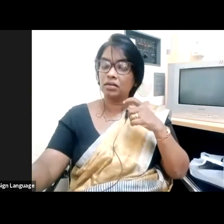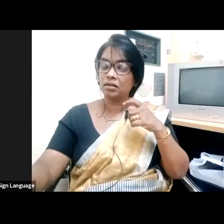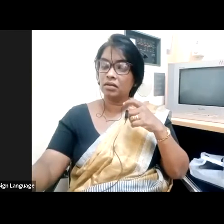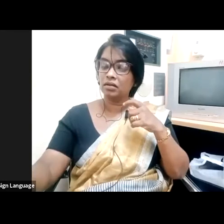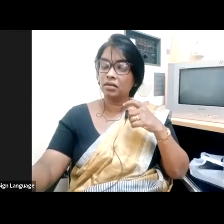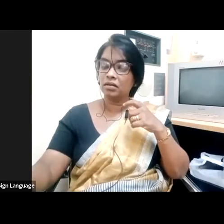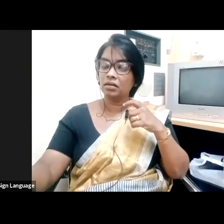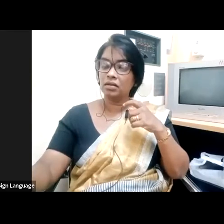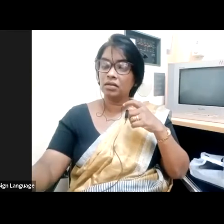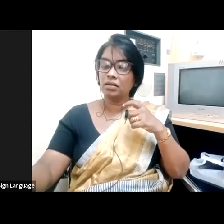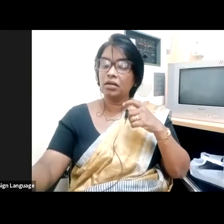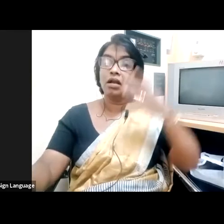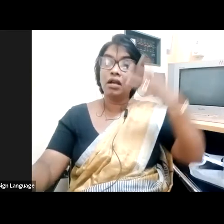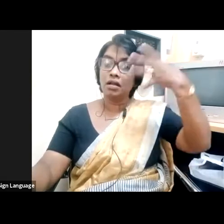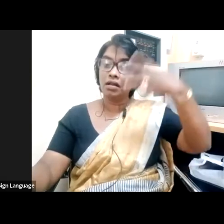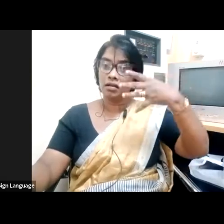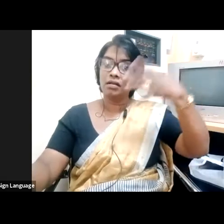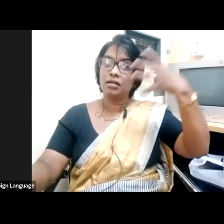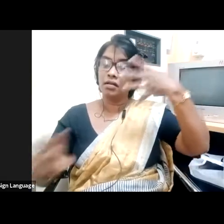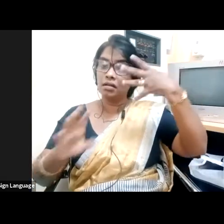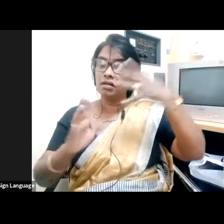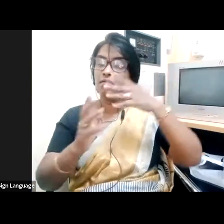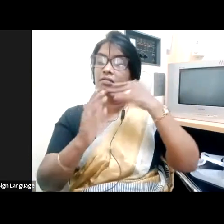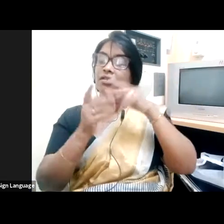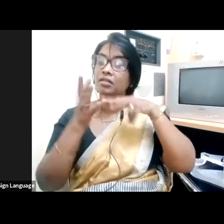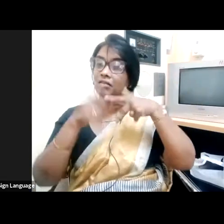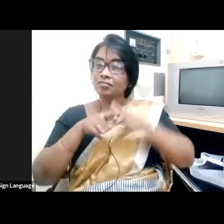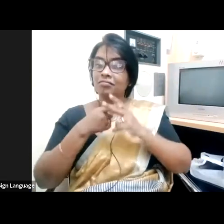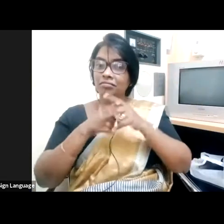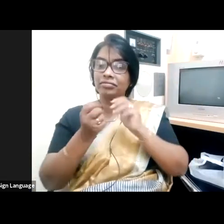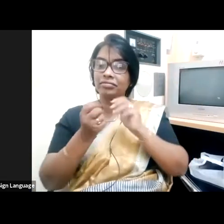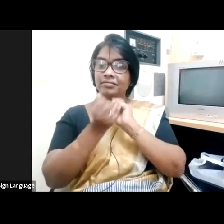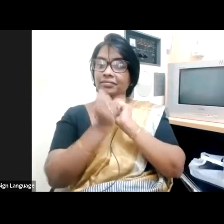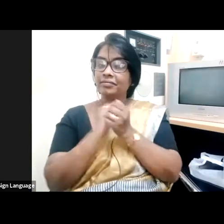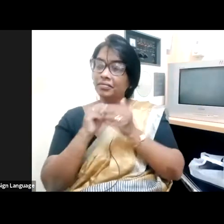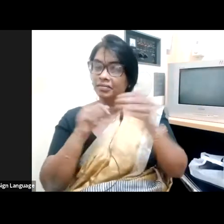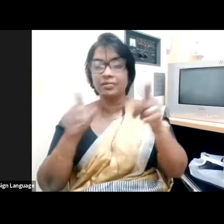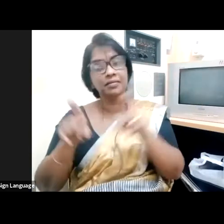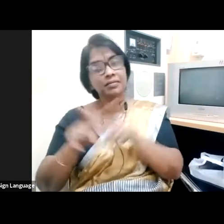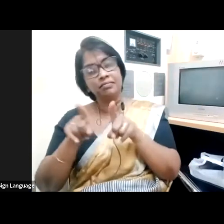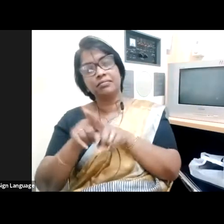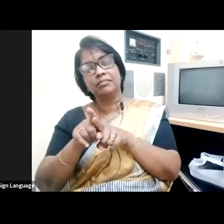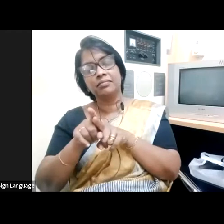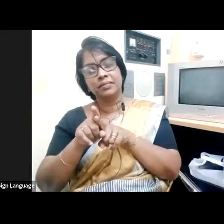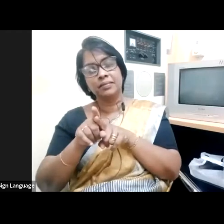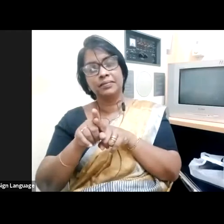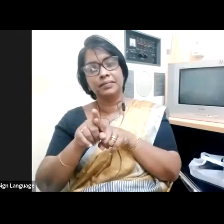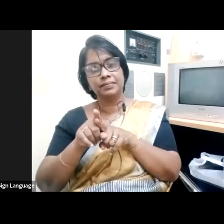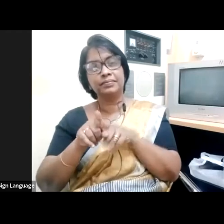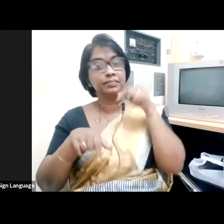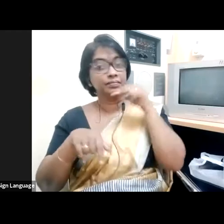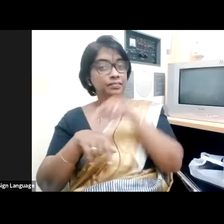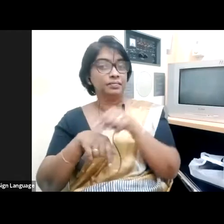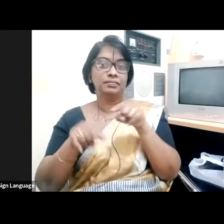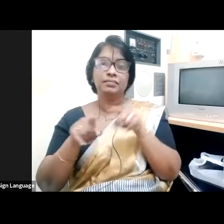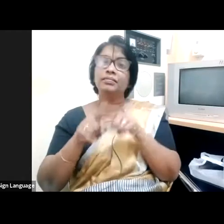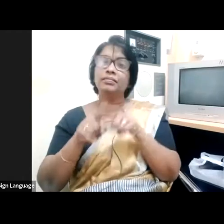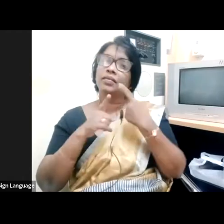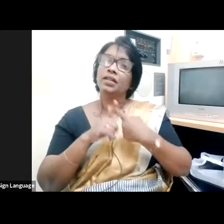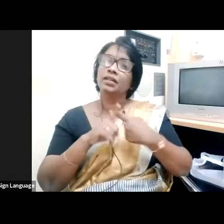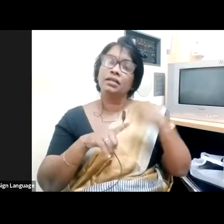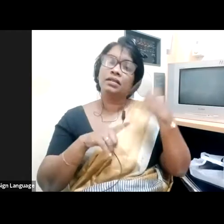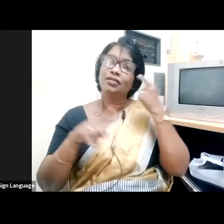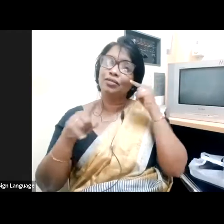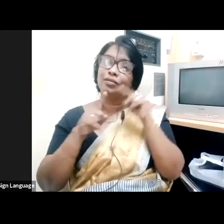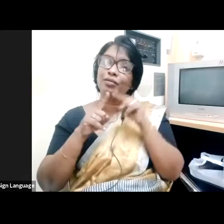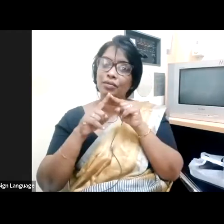it, but I want to mention again that this is about the fusion of advancement in AI, in robotics, in